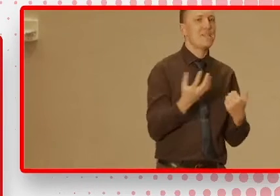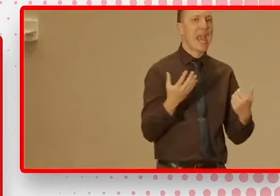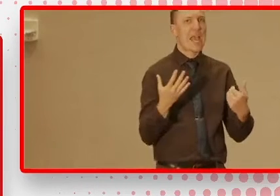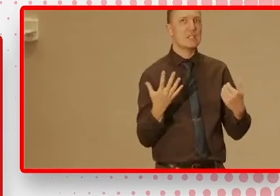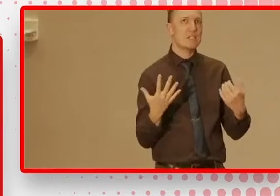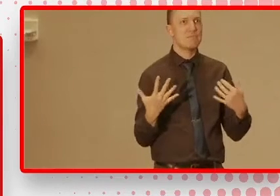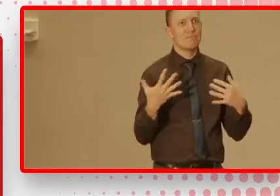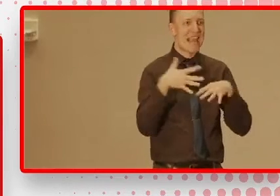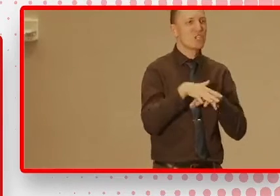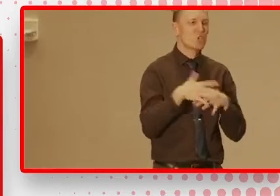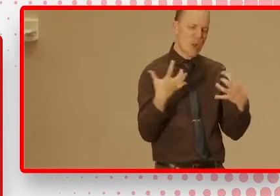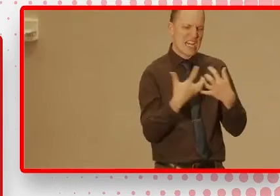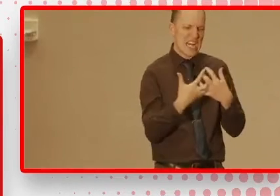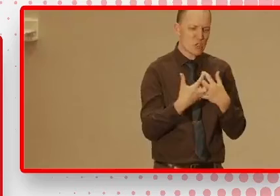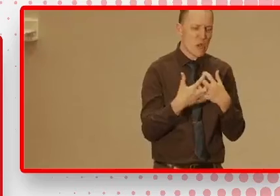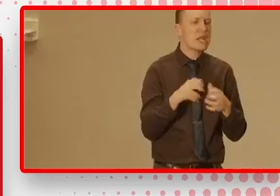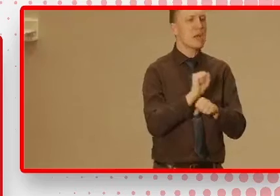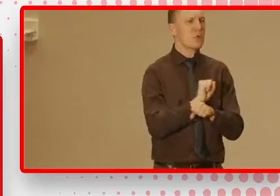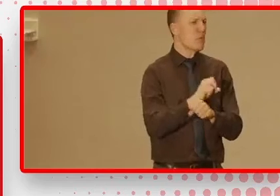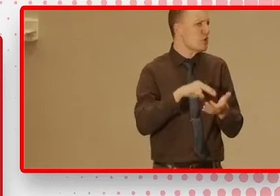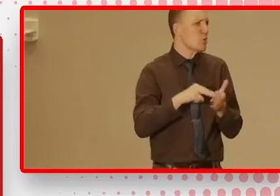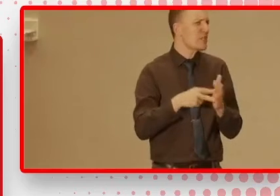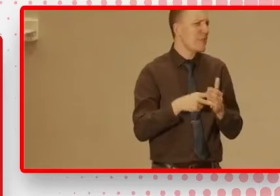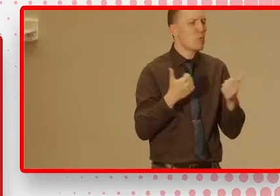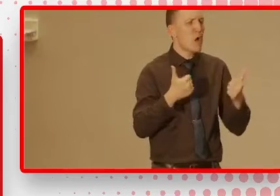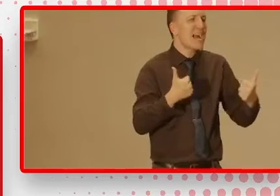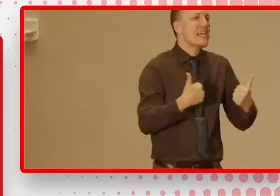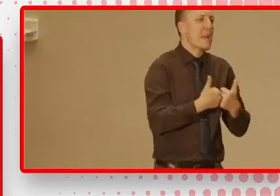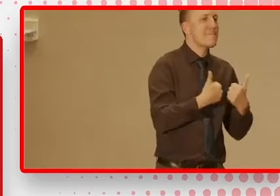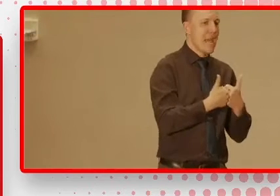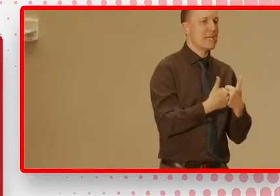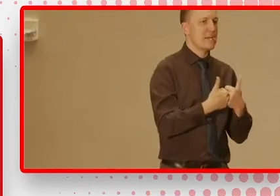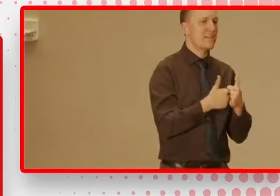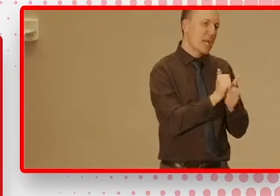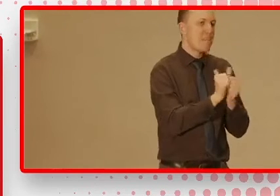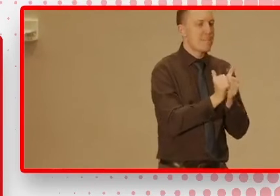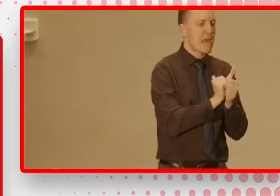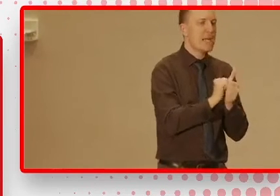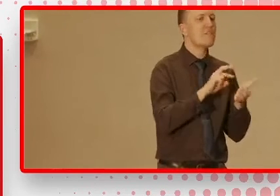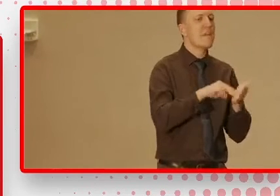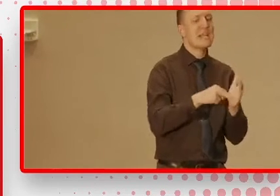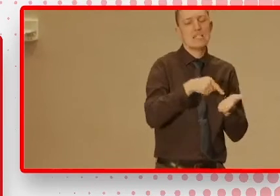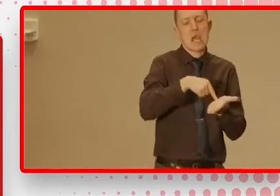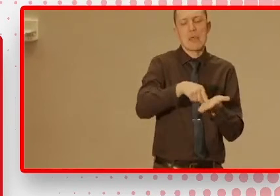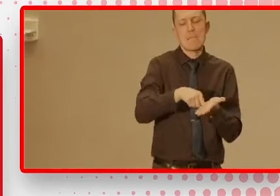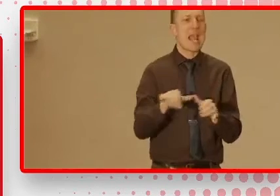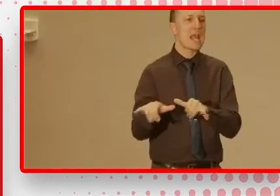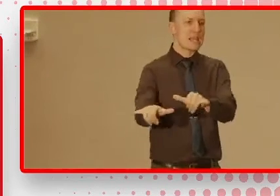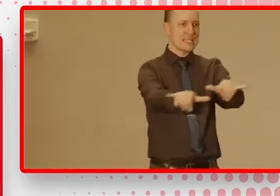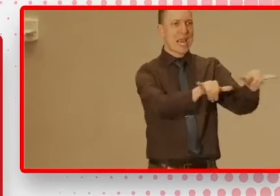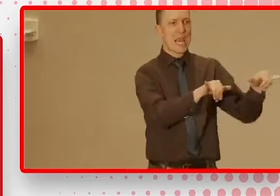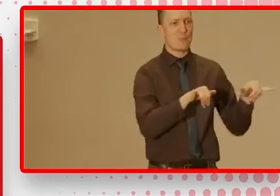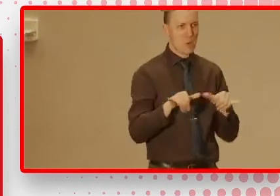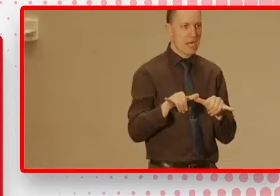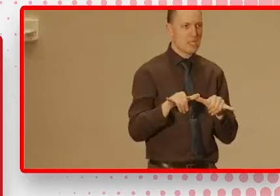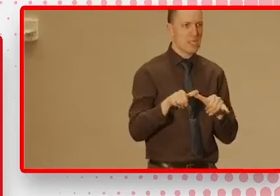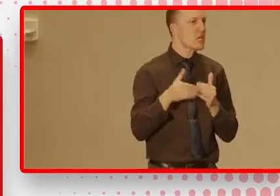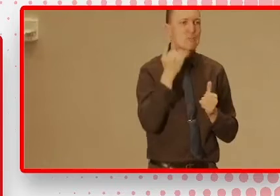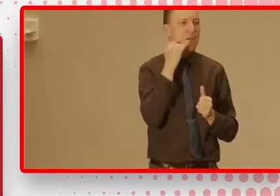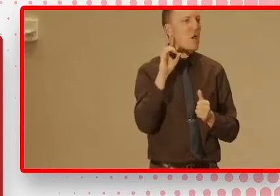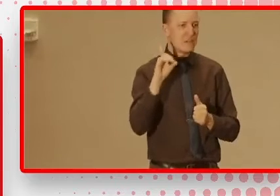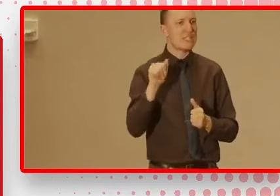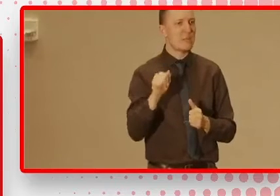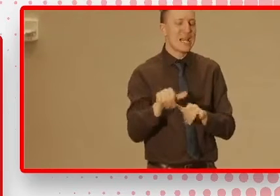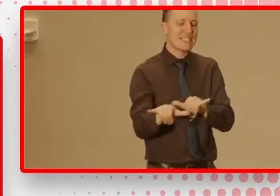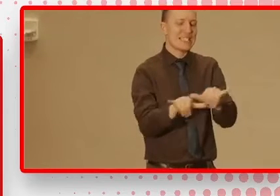exactly? It means competitive means they're being paid at the rate that anyone else, whether they're with a disability or not, would be paid for that same